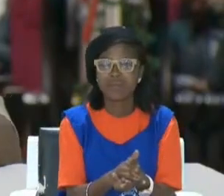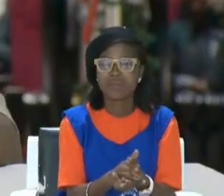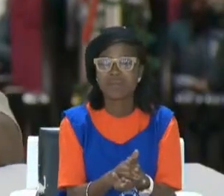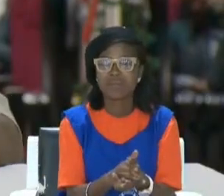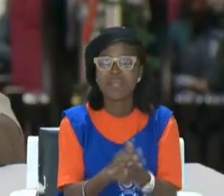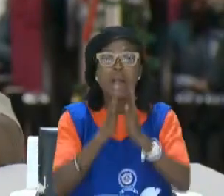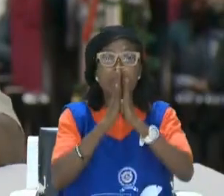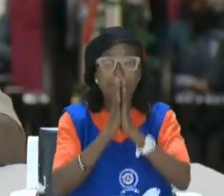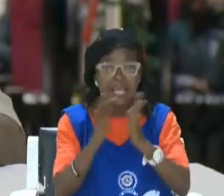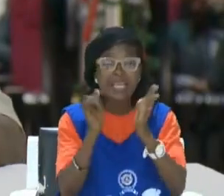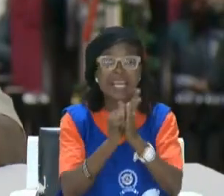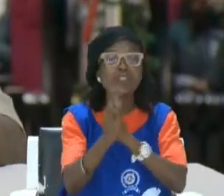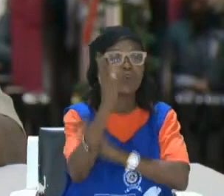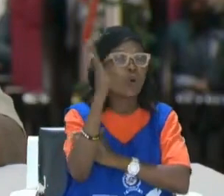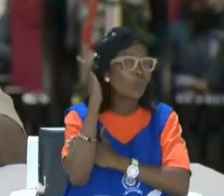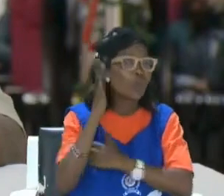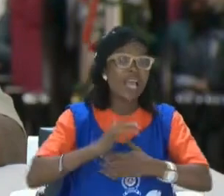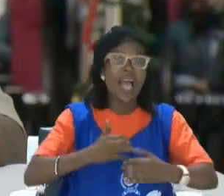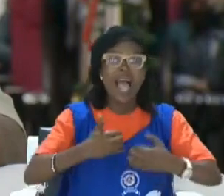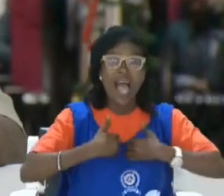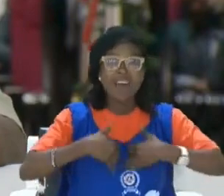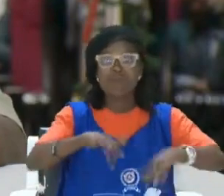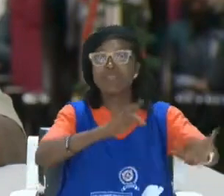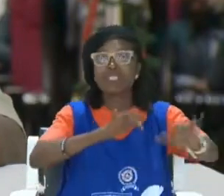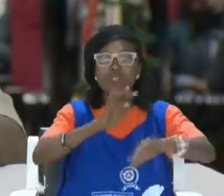Pray that God will have mercy on them.